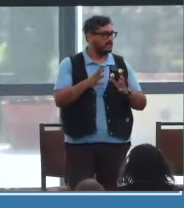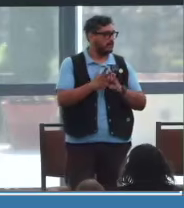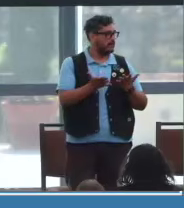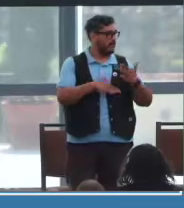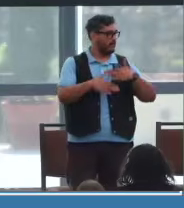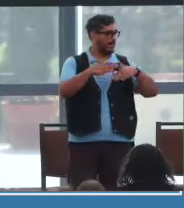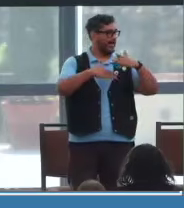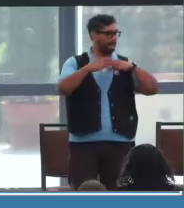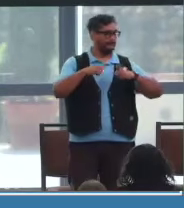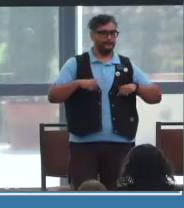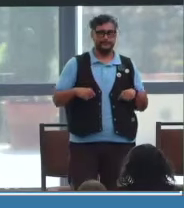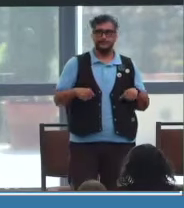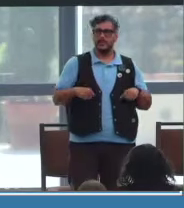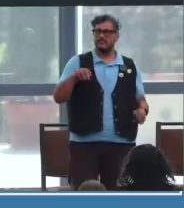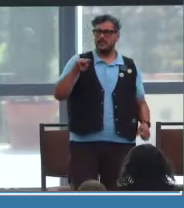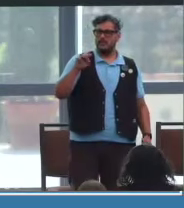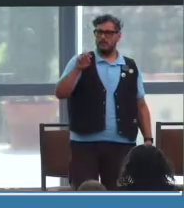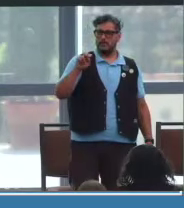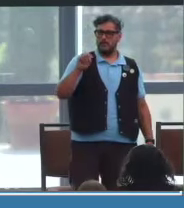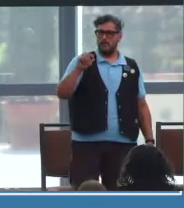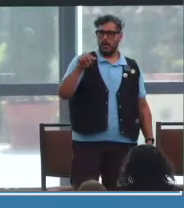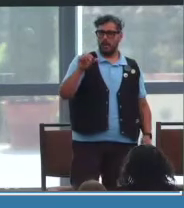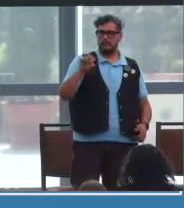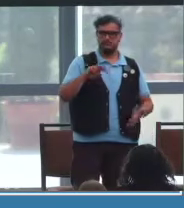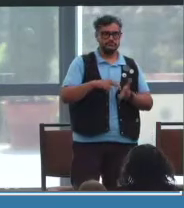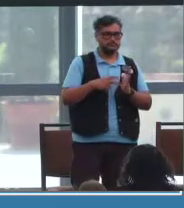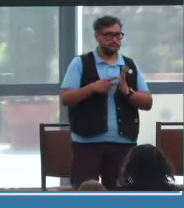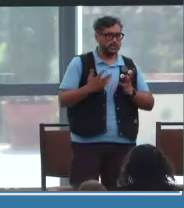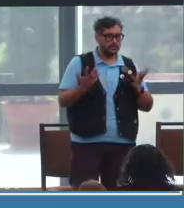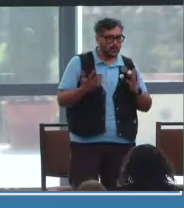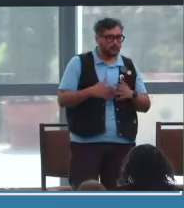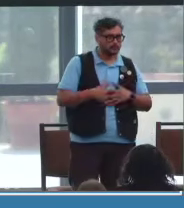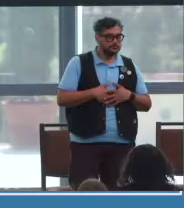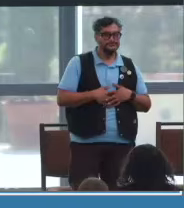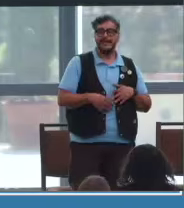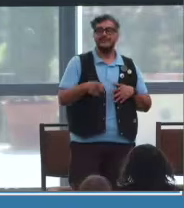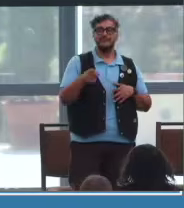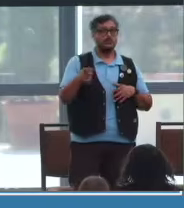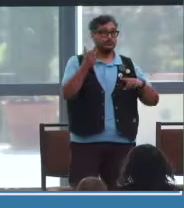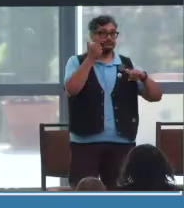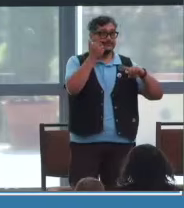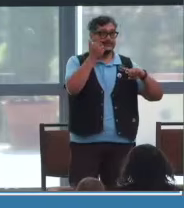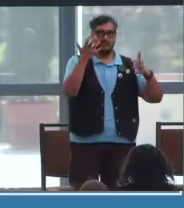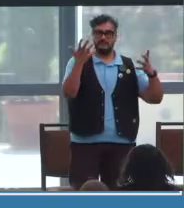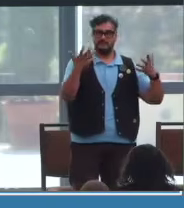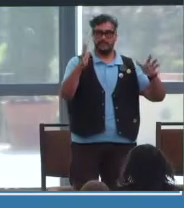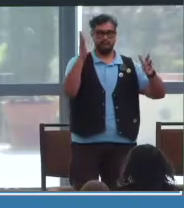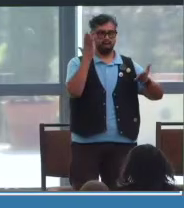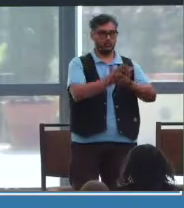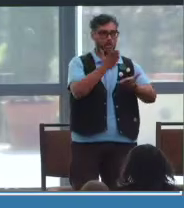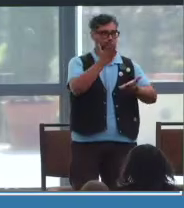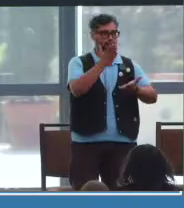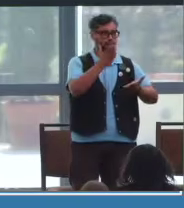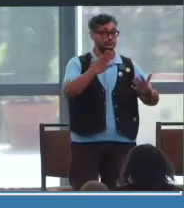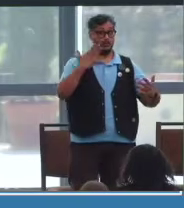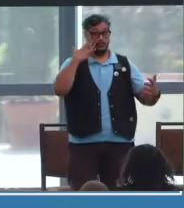discuss. So menopause, what is menopause? So menopause is when you permanently stop having periods, and that's because you're